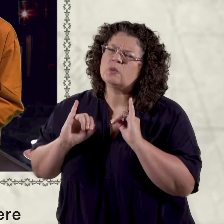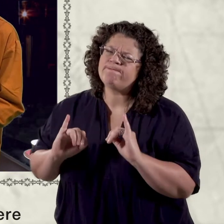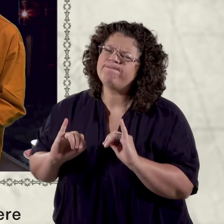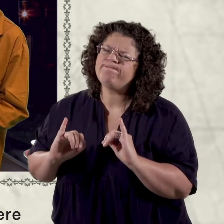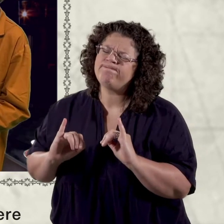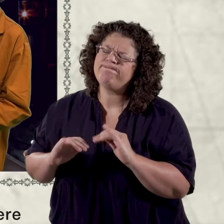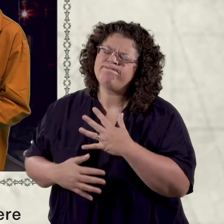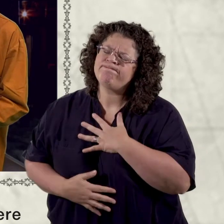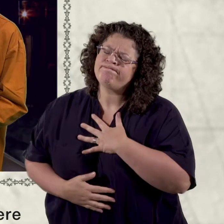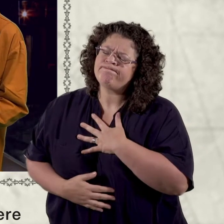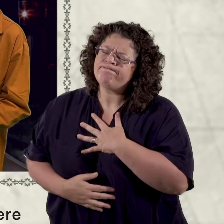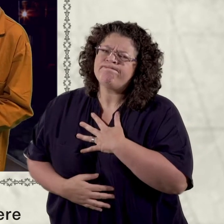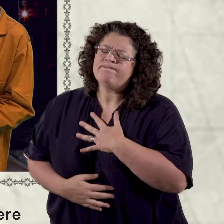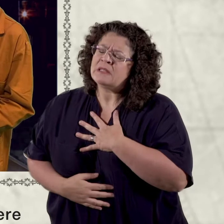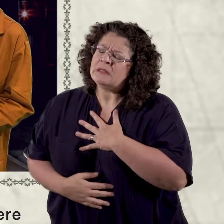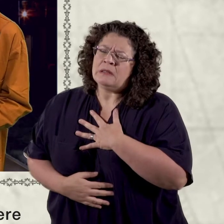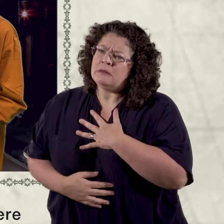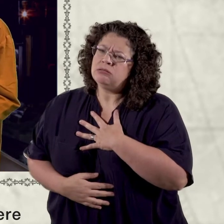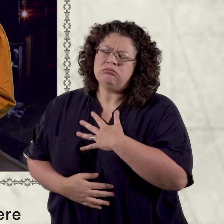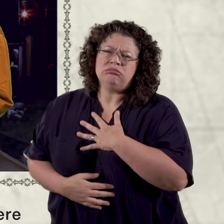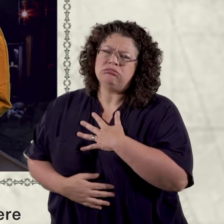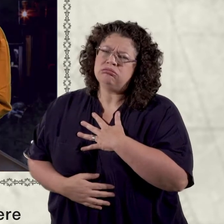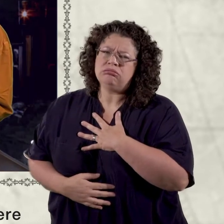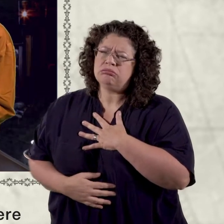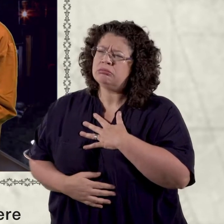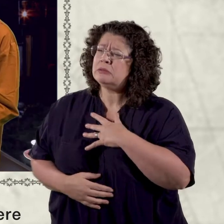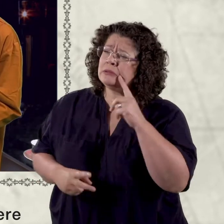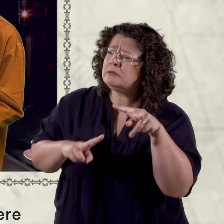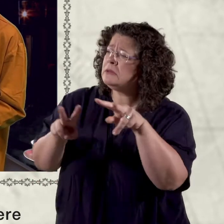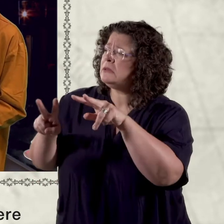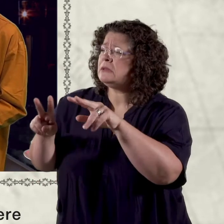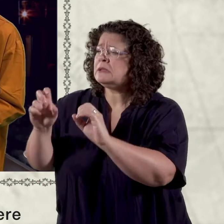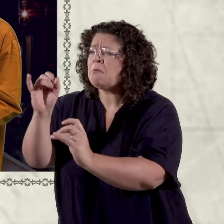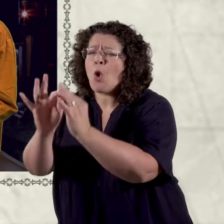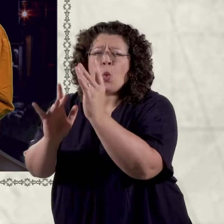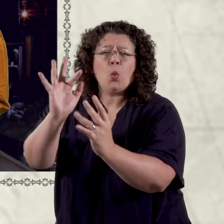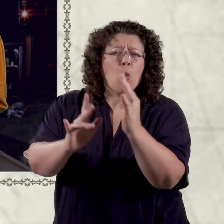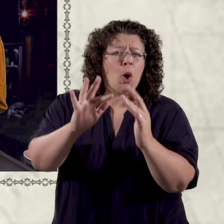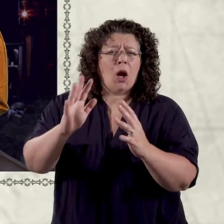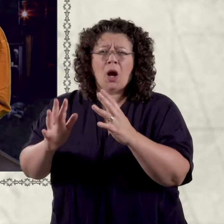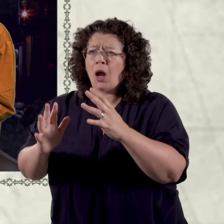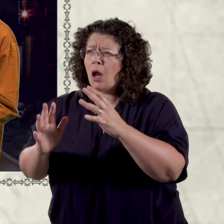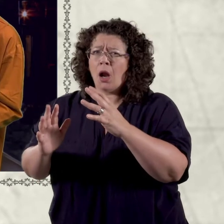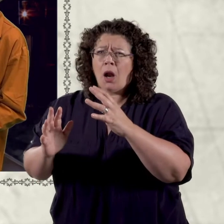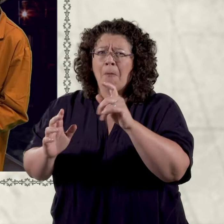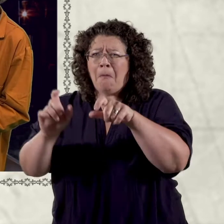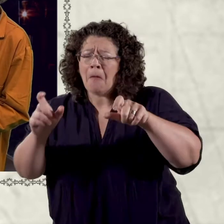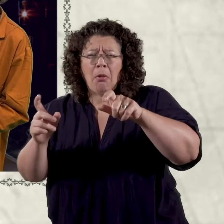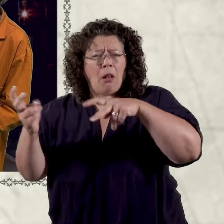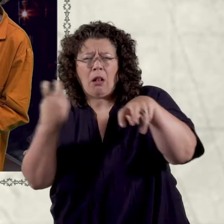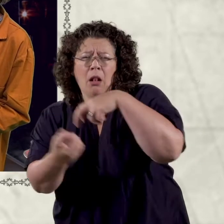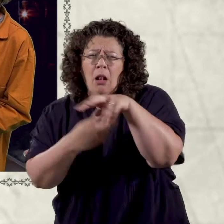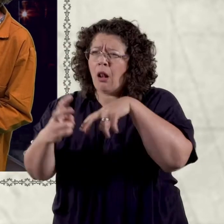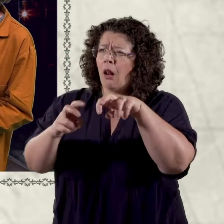smoke everywhere. There was people running back and forth and shouting. There was fires burning and